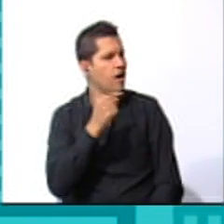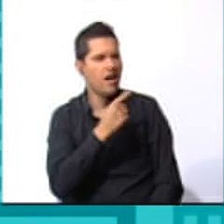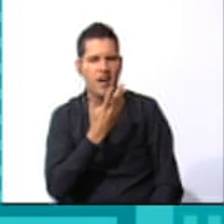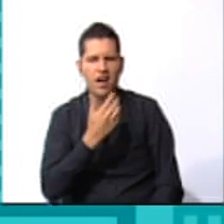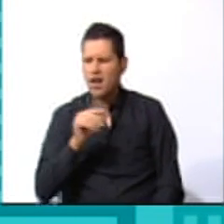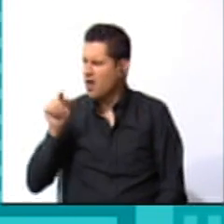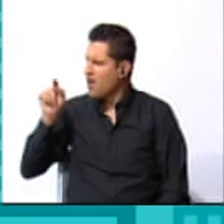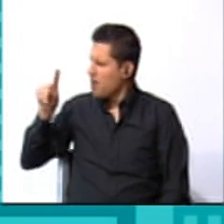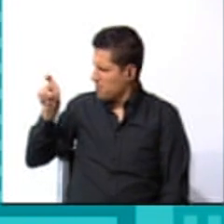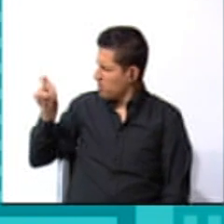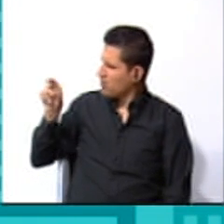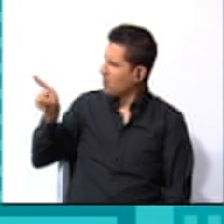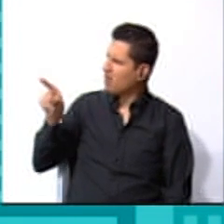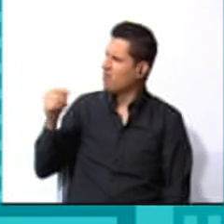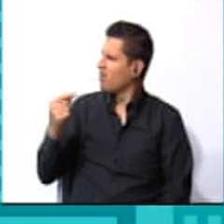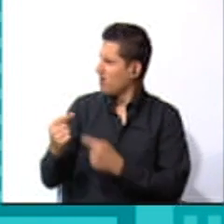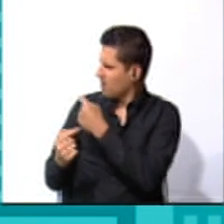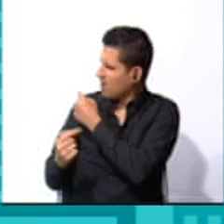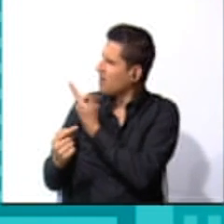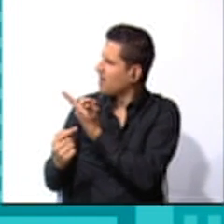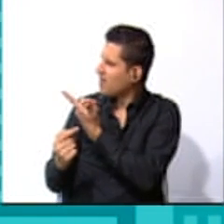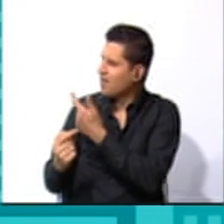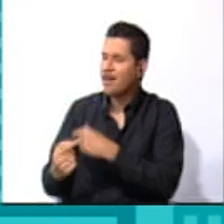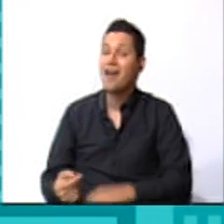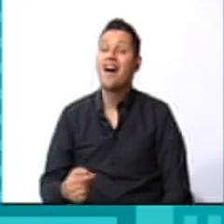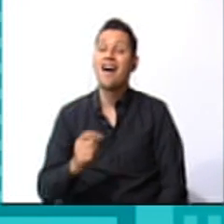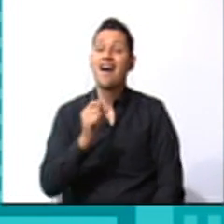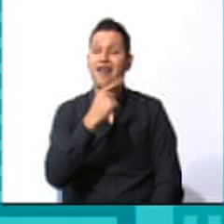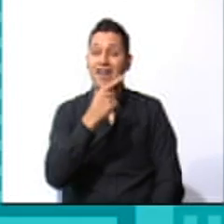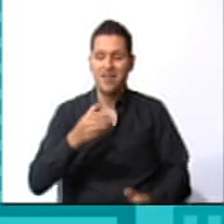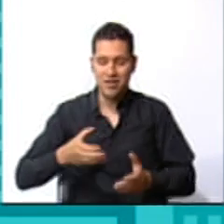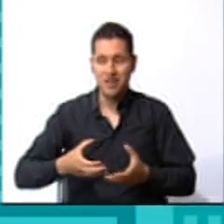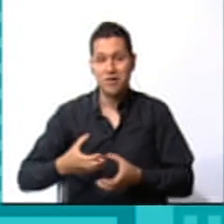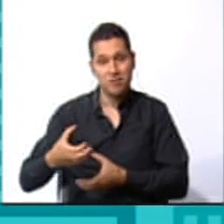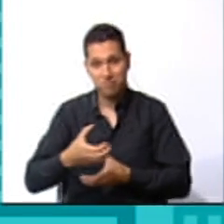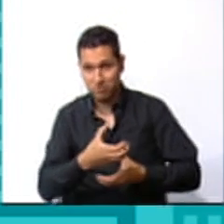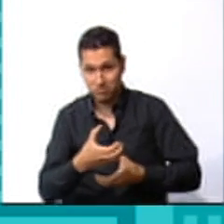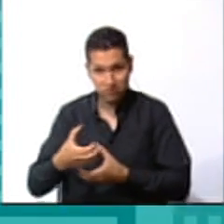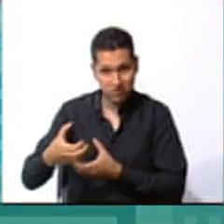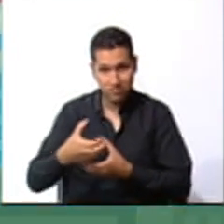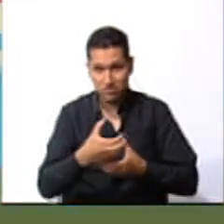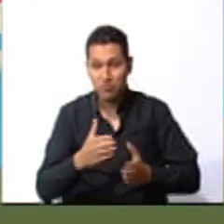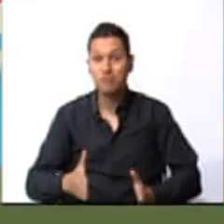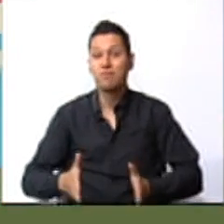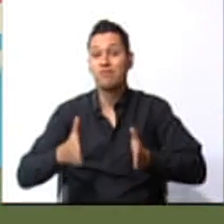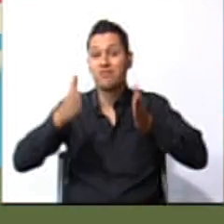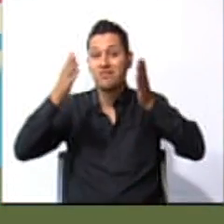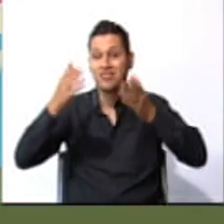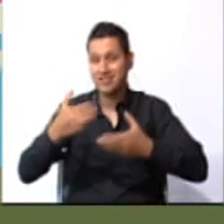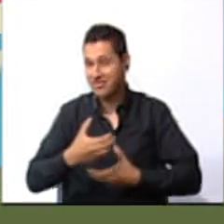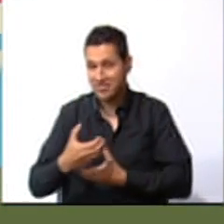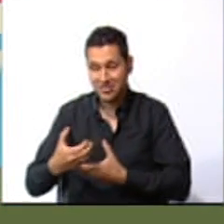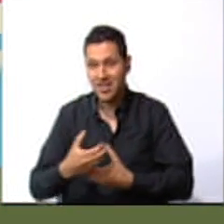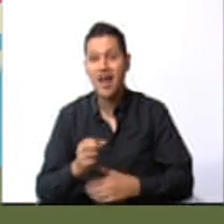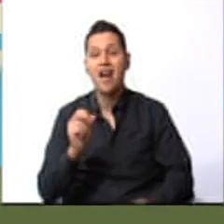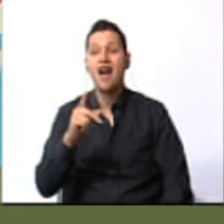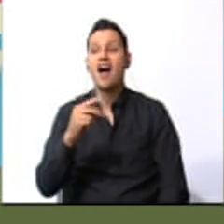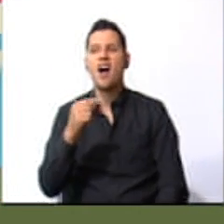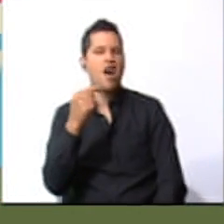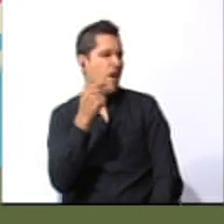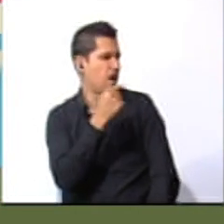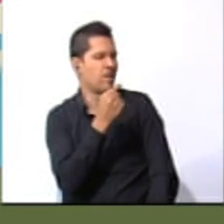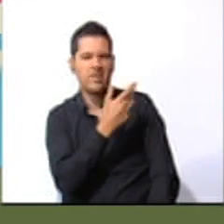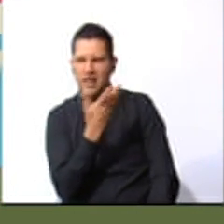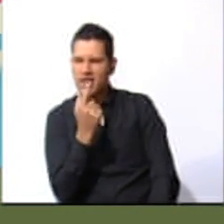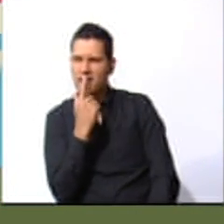Waldo? It's the fire station. Okay. Now, Waldo, what's this?